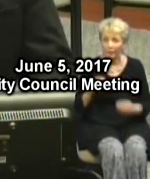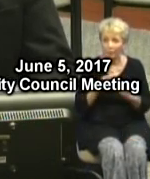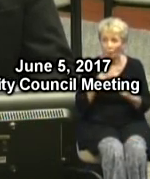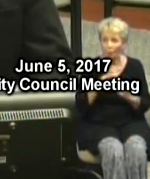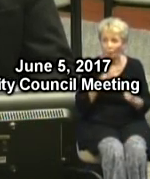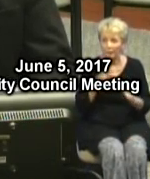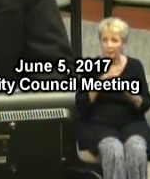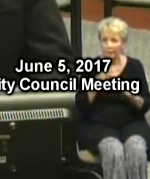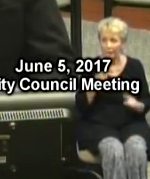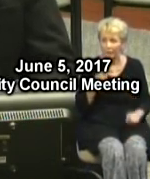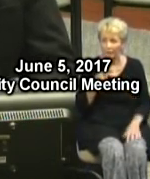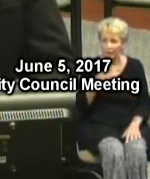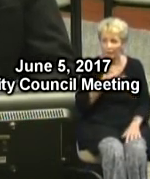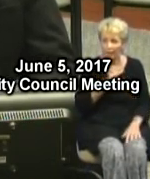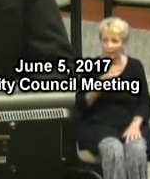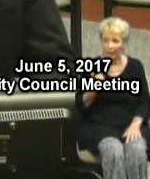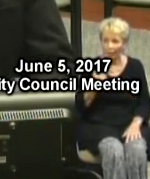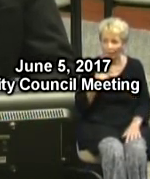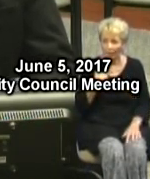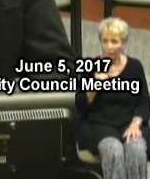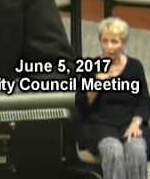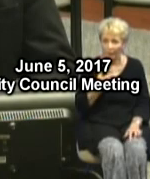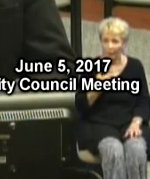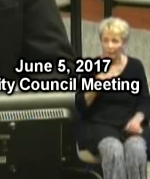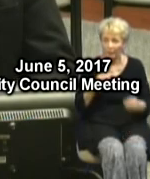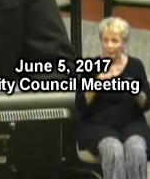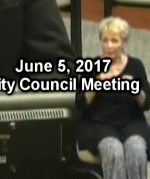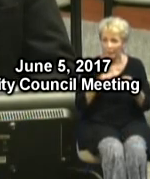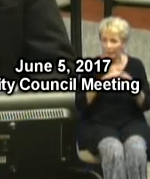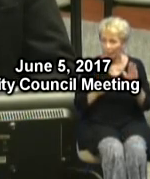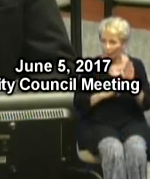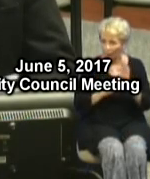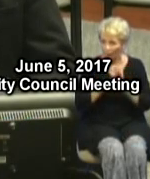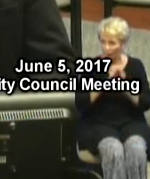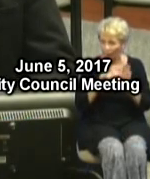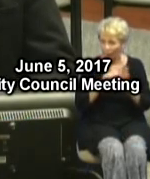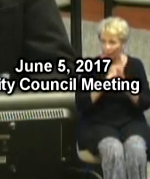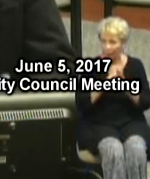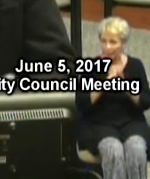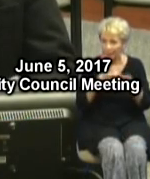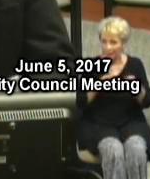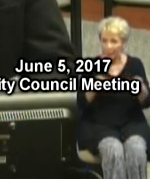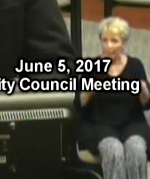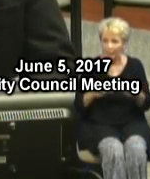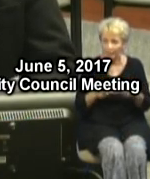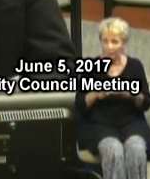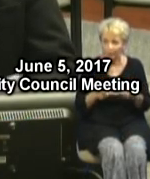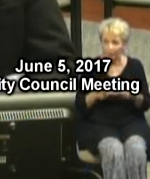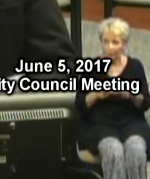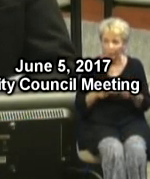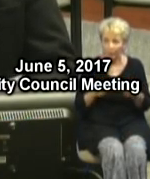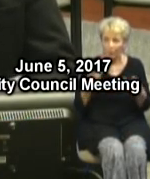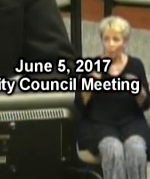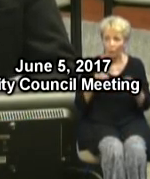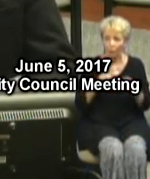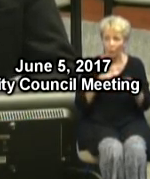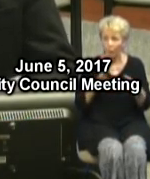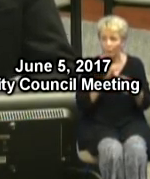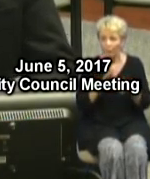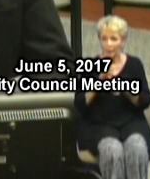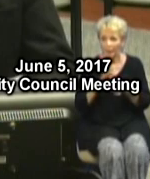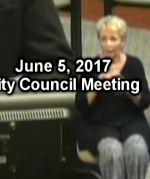specifically would like to have sensitive development of this site and try to connect